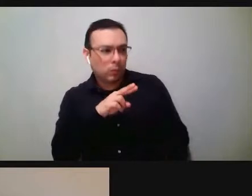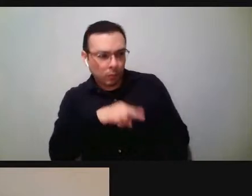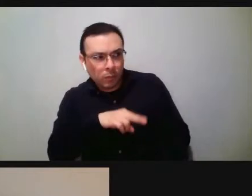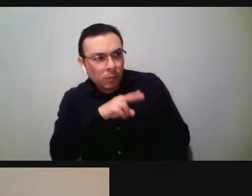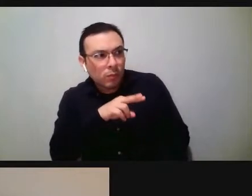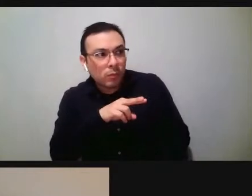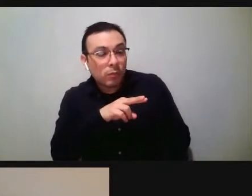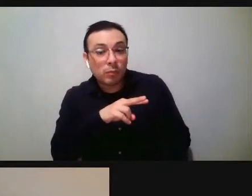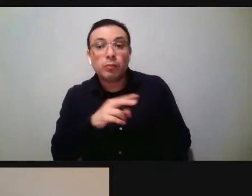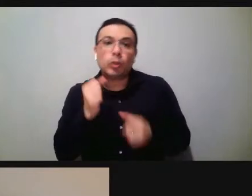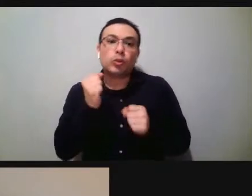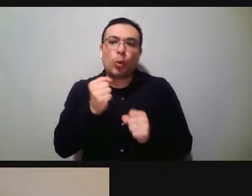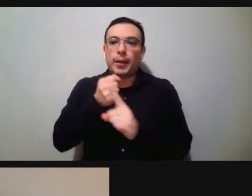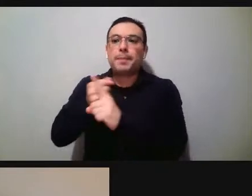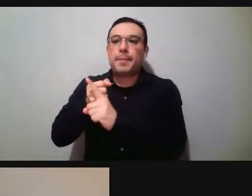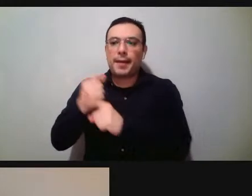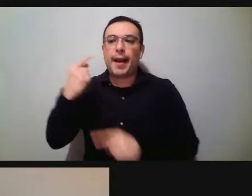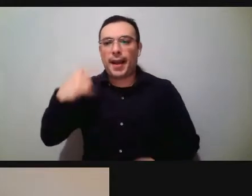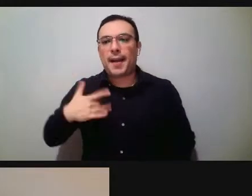well.